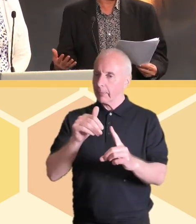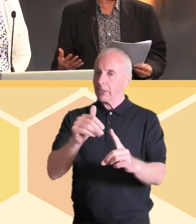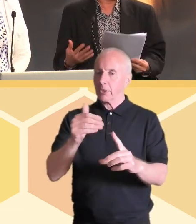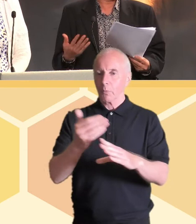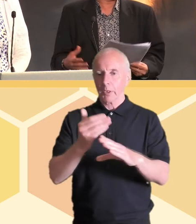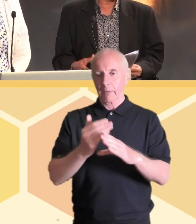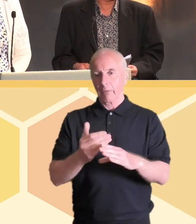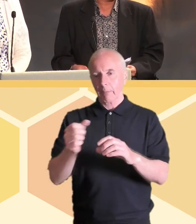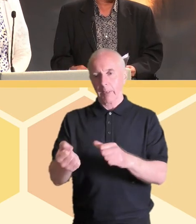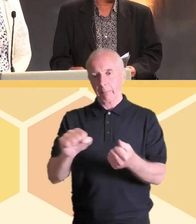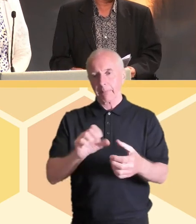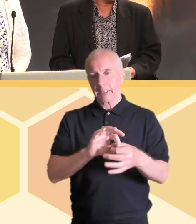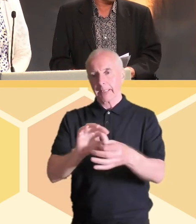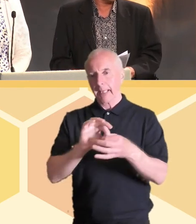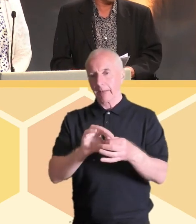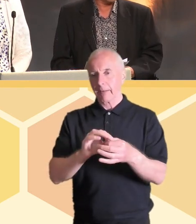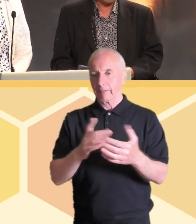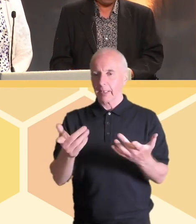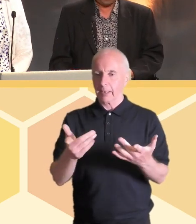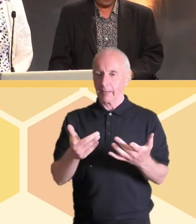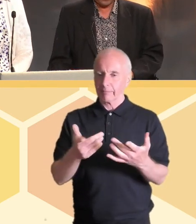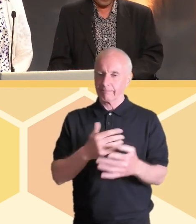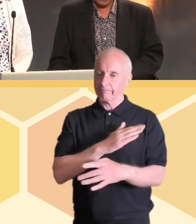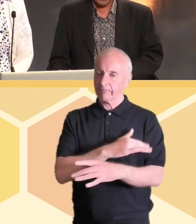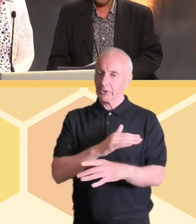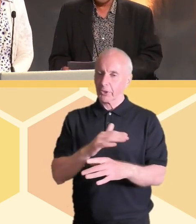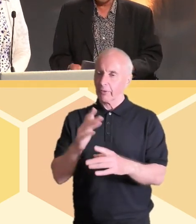Baptist Together to serve God overseas.